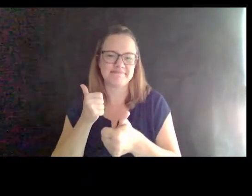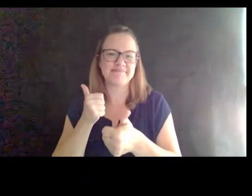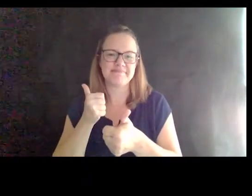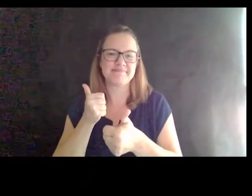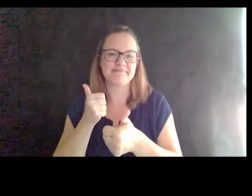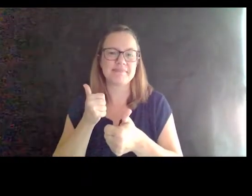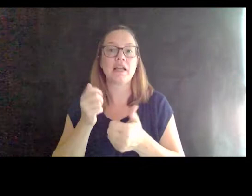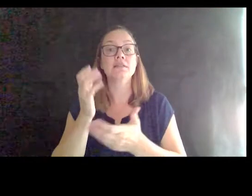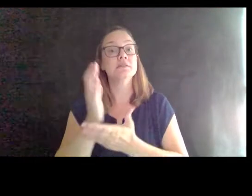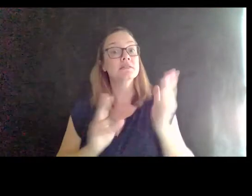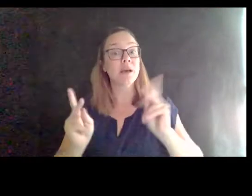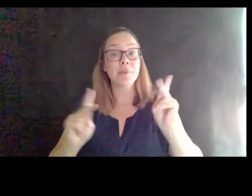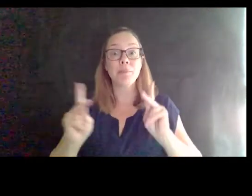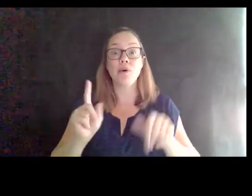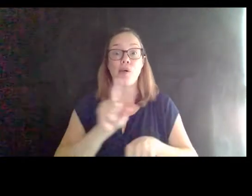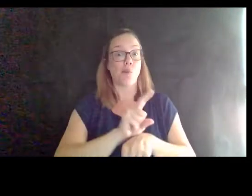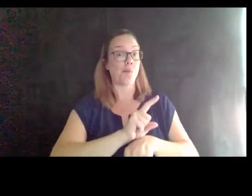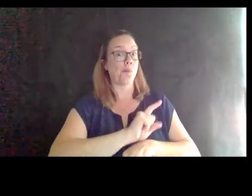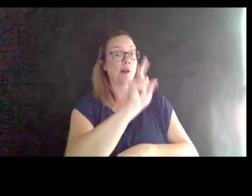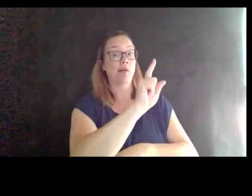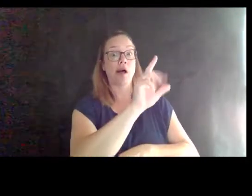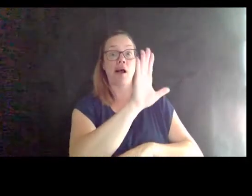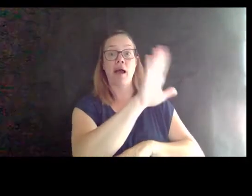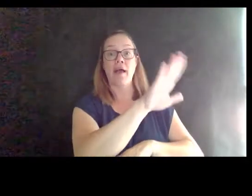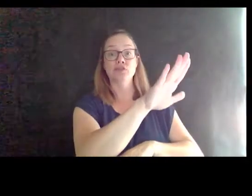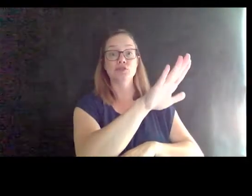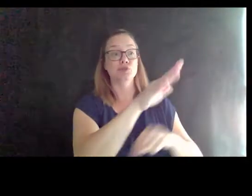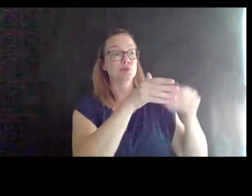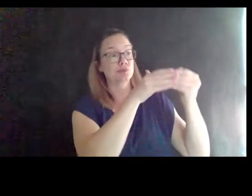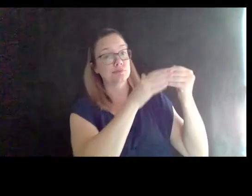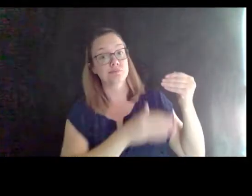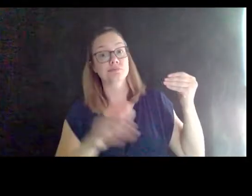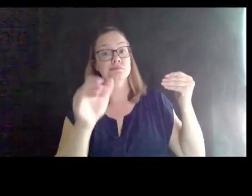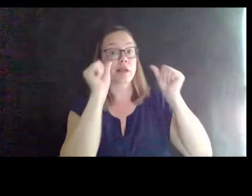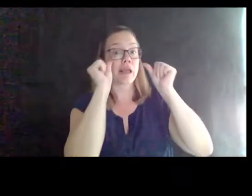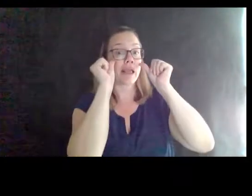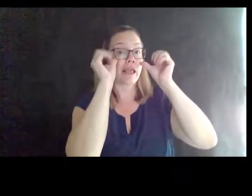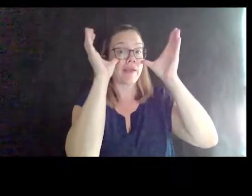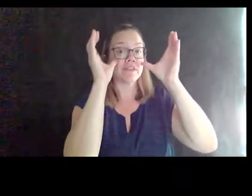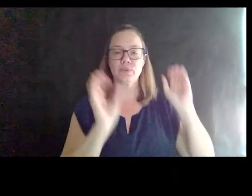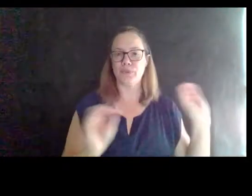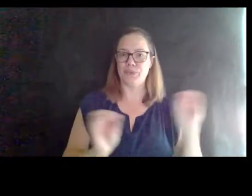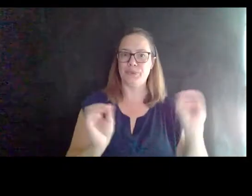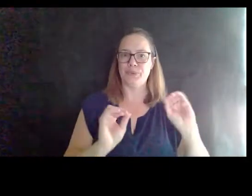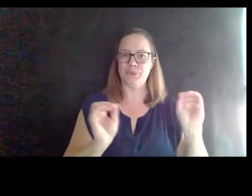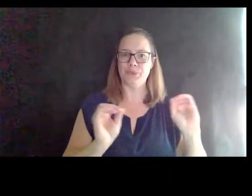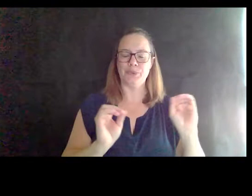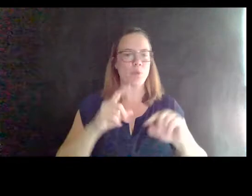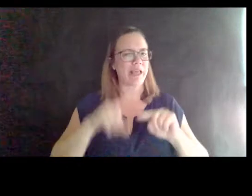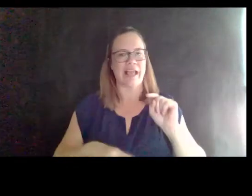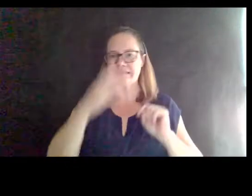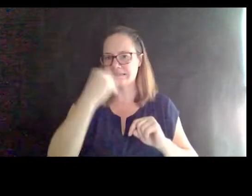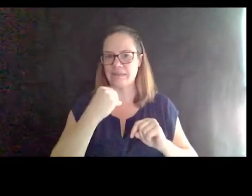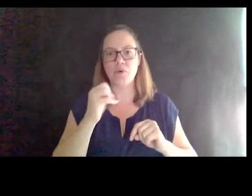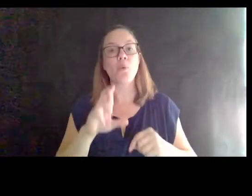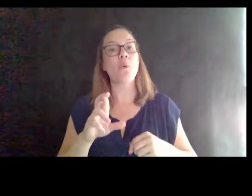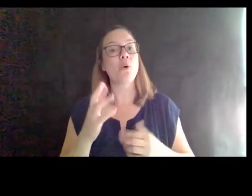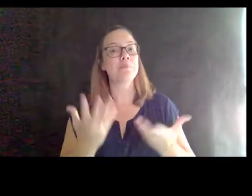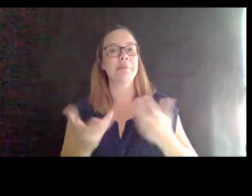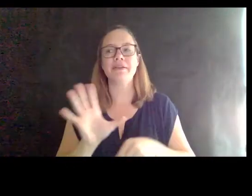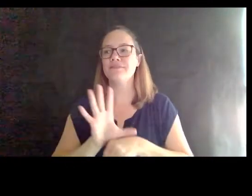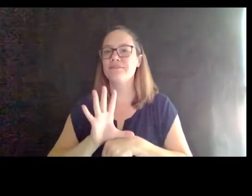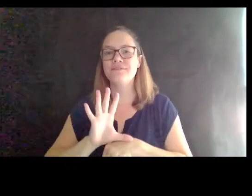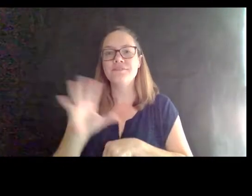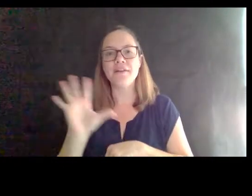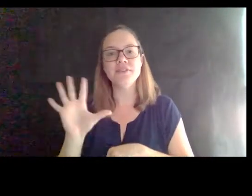people can't have caffeine after 1pm or there's that 5 o'clock pm